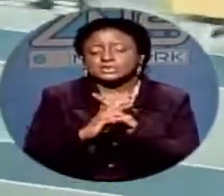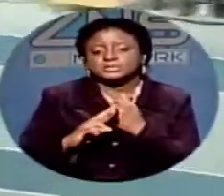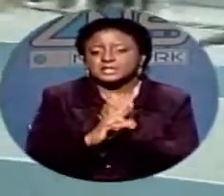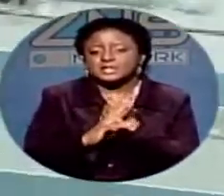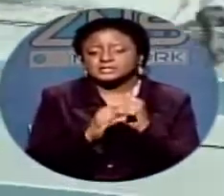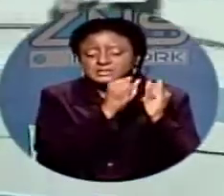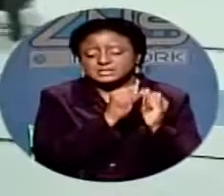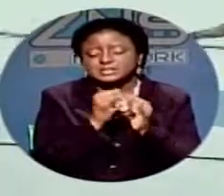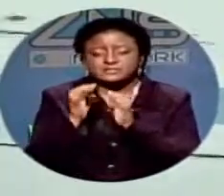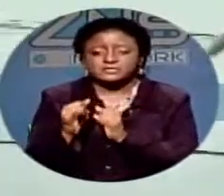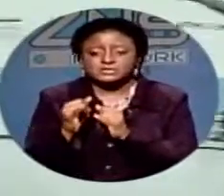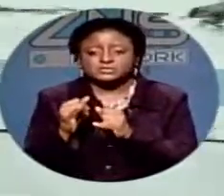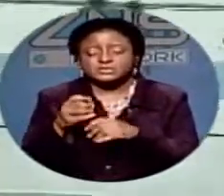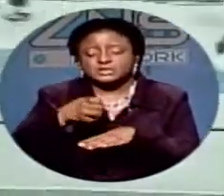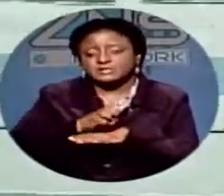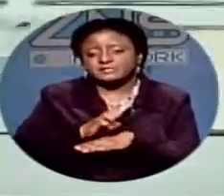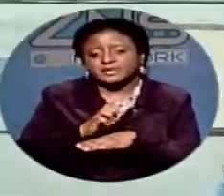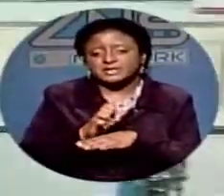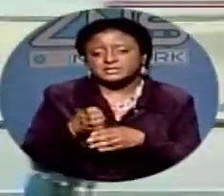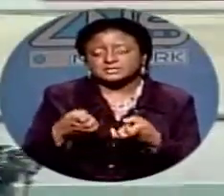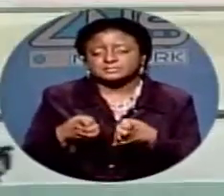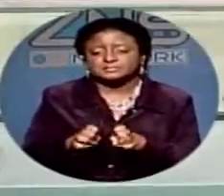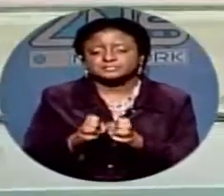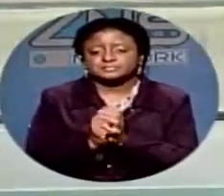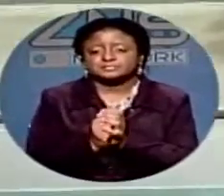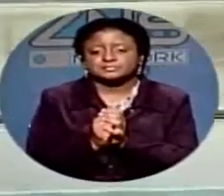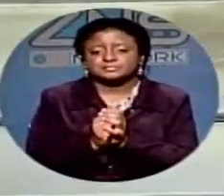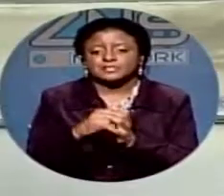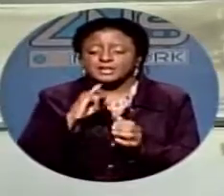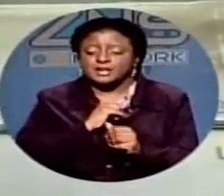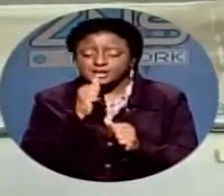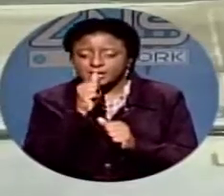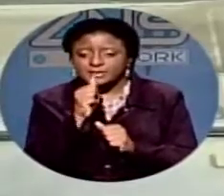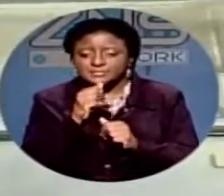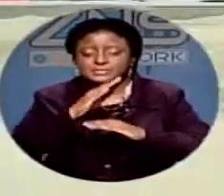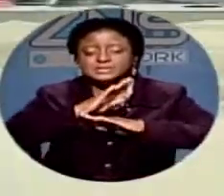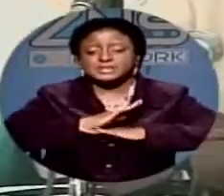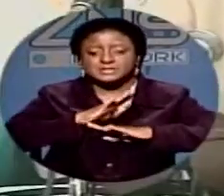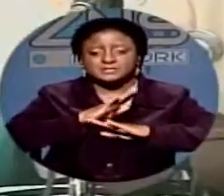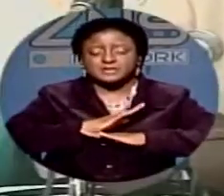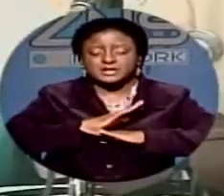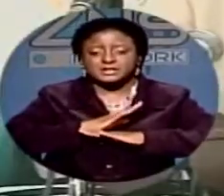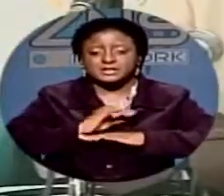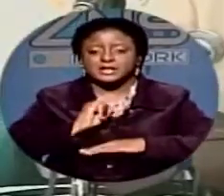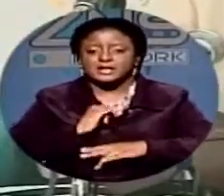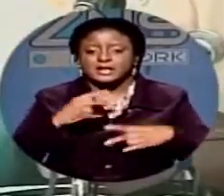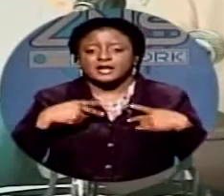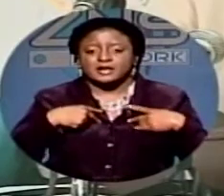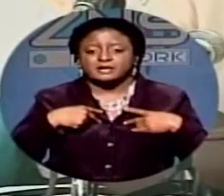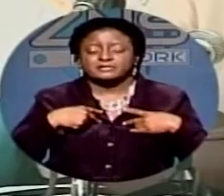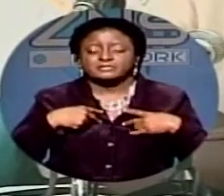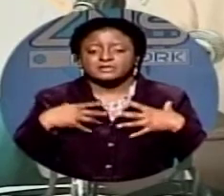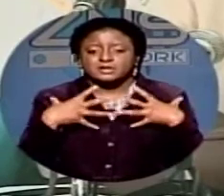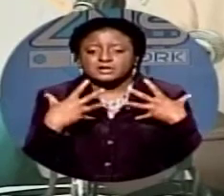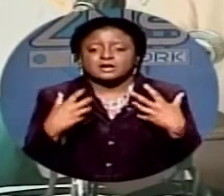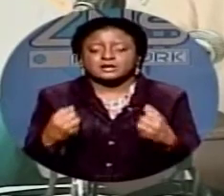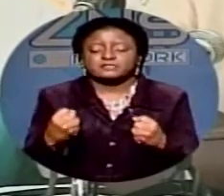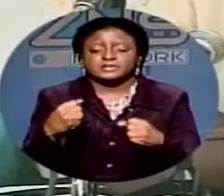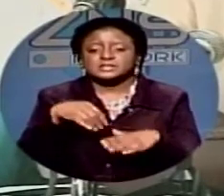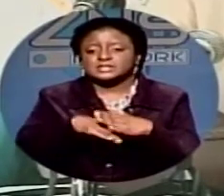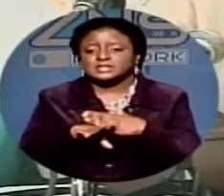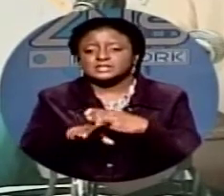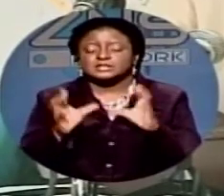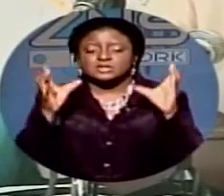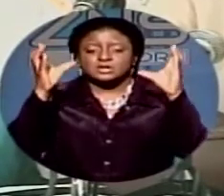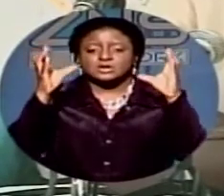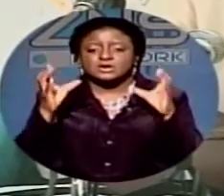his coaches. I am satisfied, and I have all confidence in the coaches to believe that they sat there with